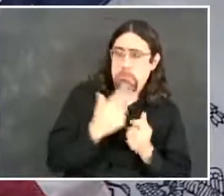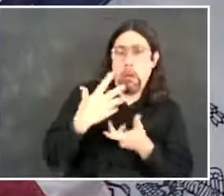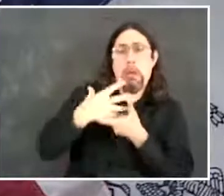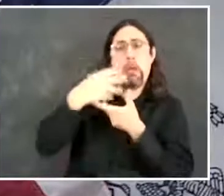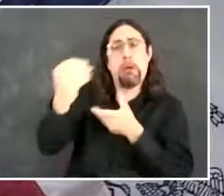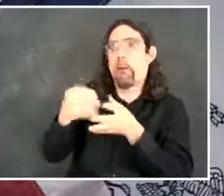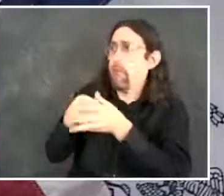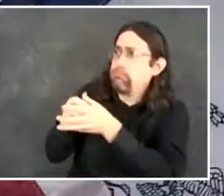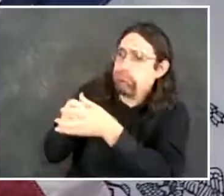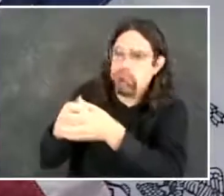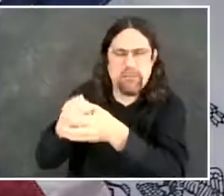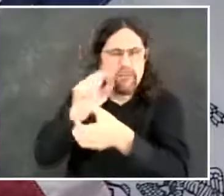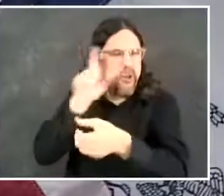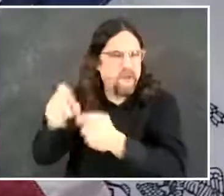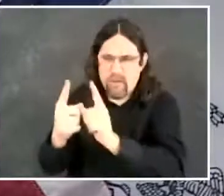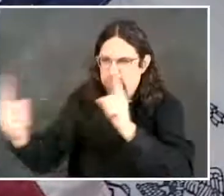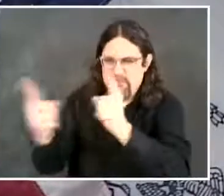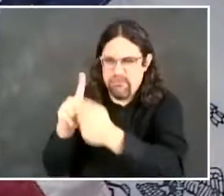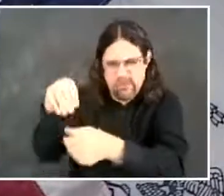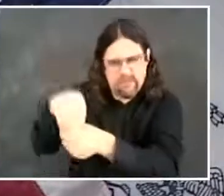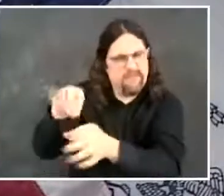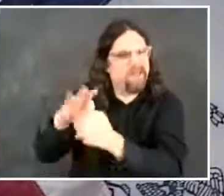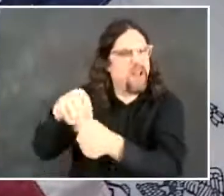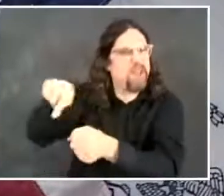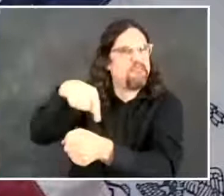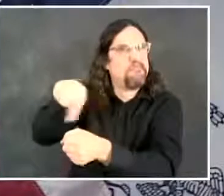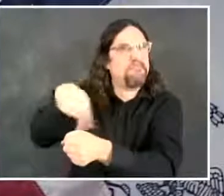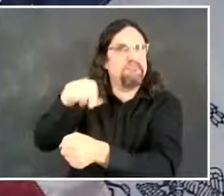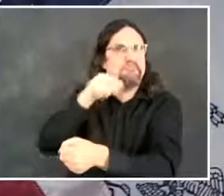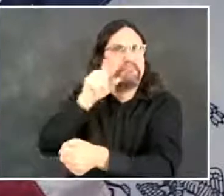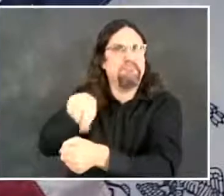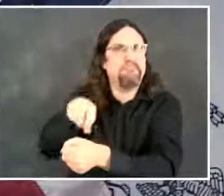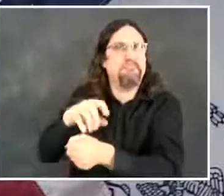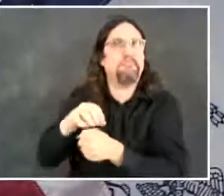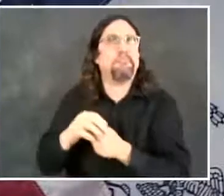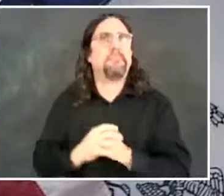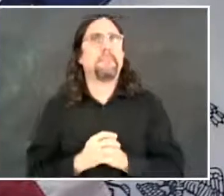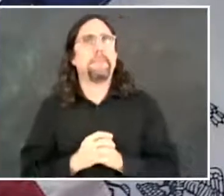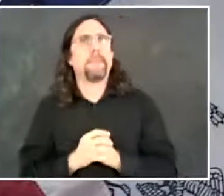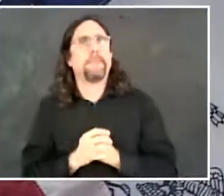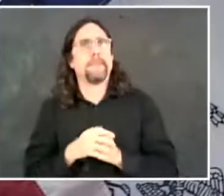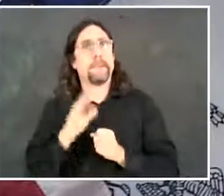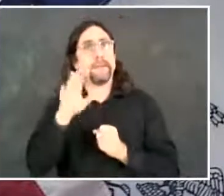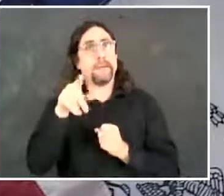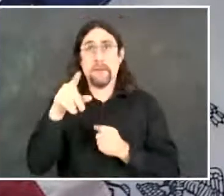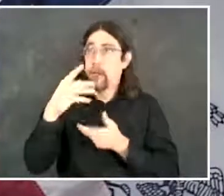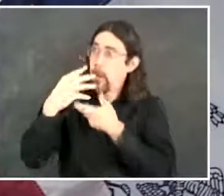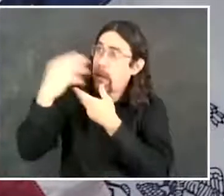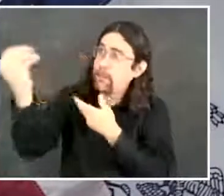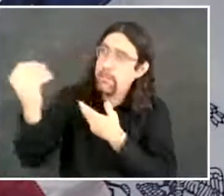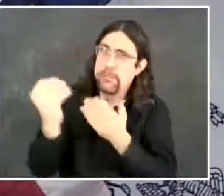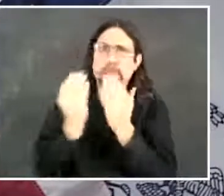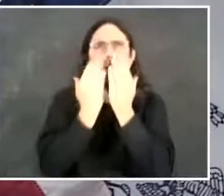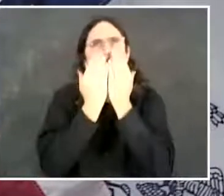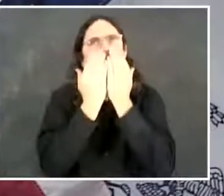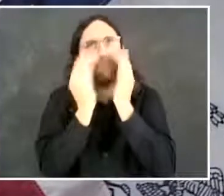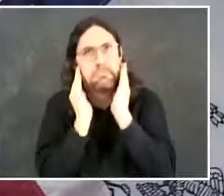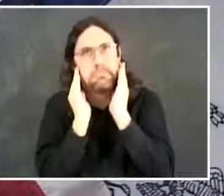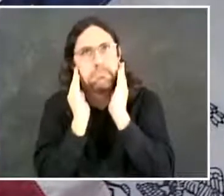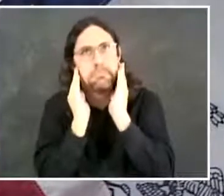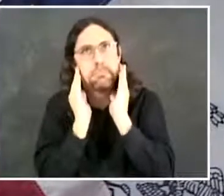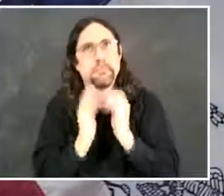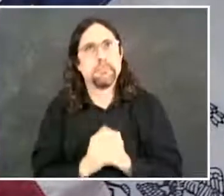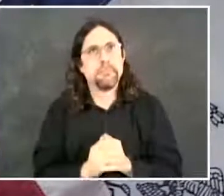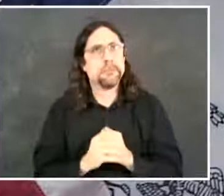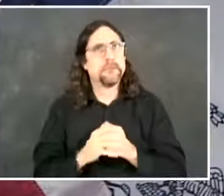on our streets, you keep moving, you have your face covering on, there's no gatherings, and you stay outside only for a minimal